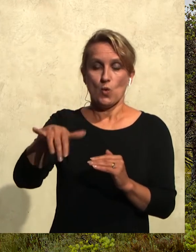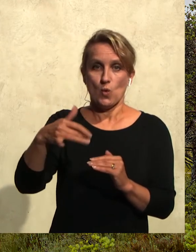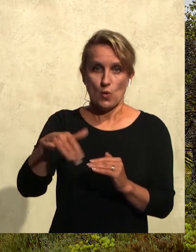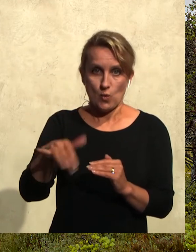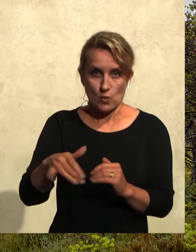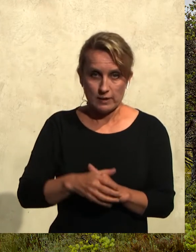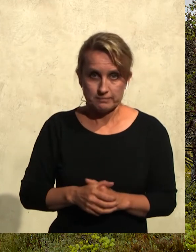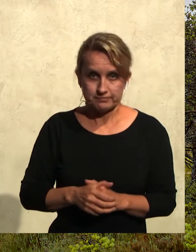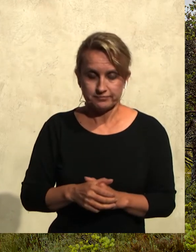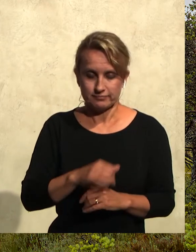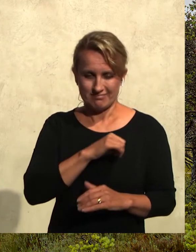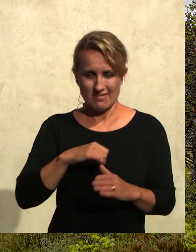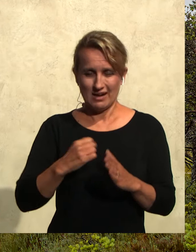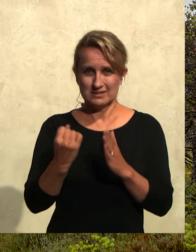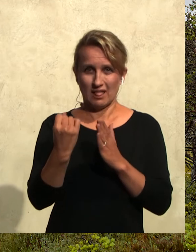over